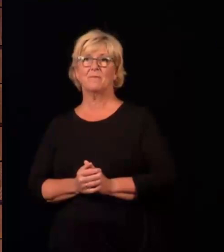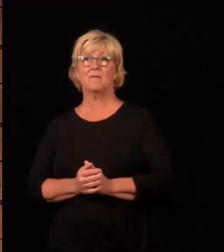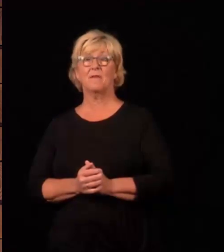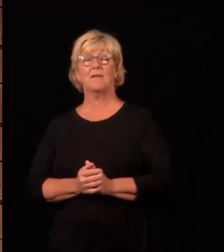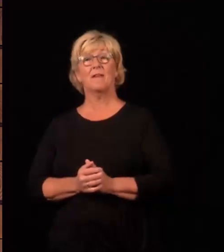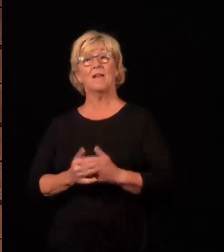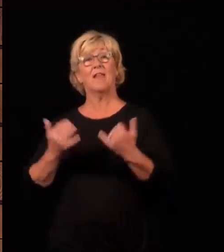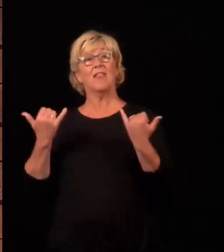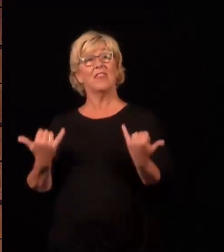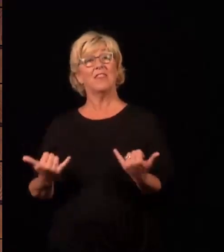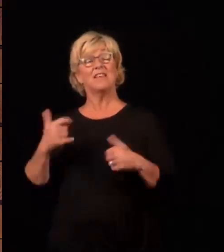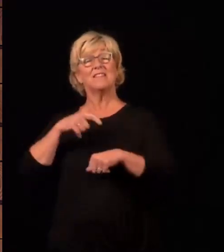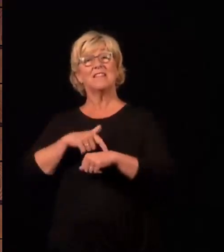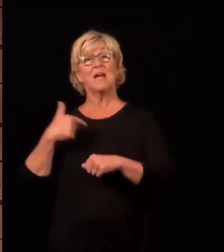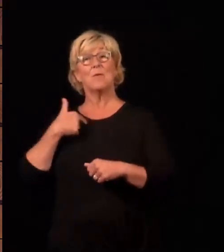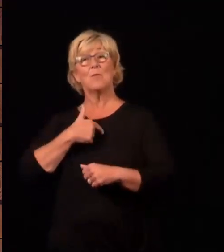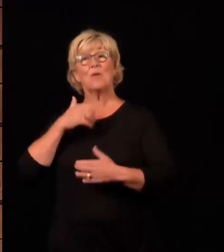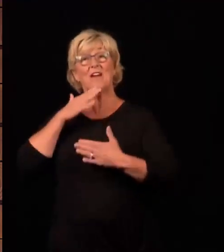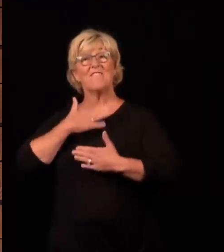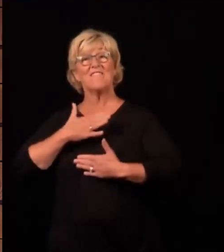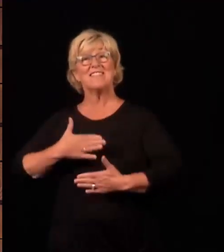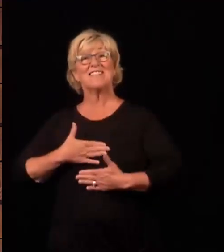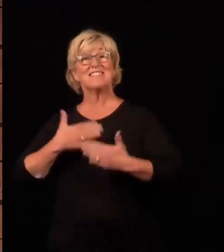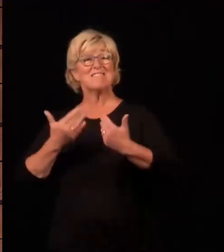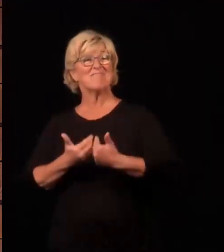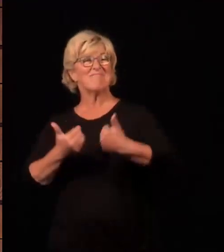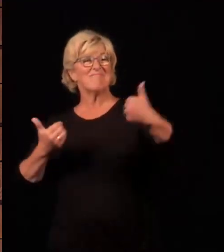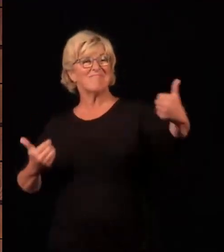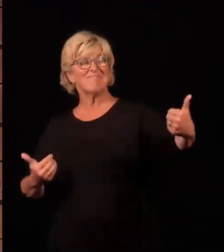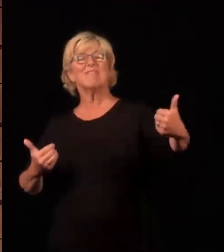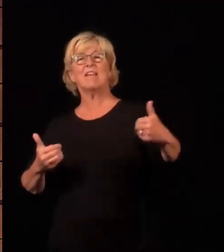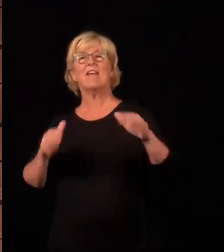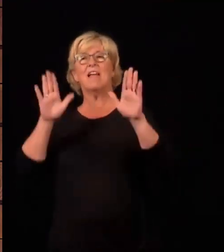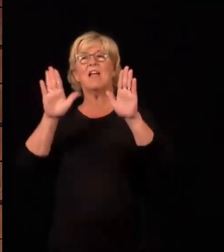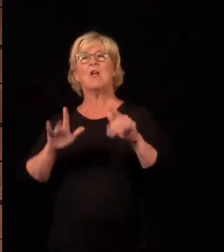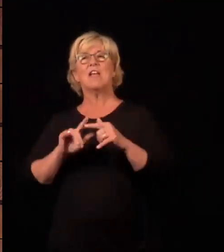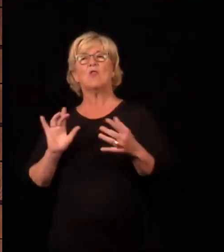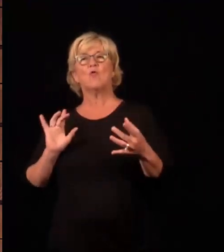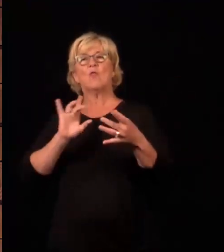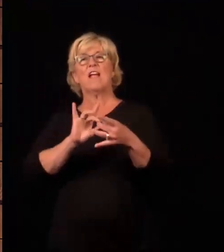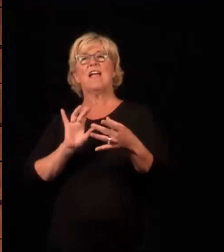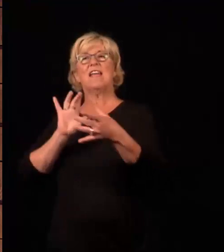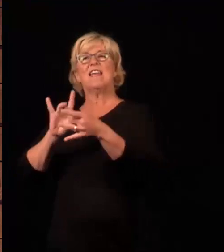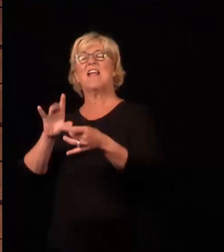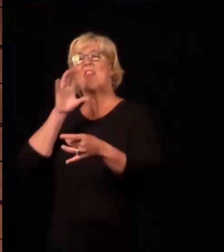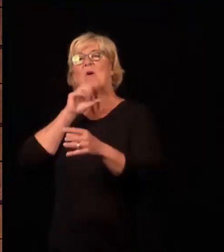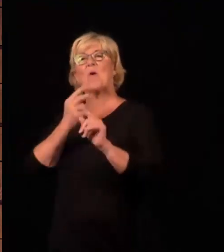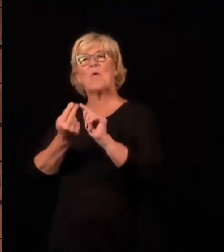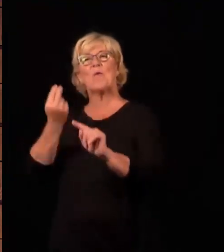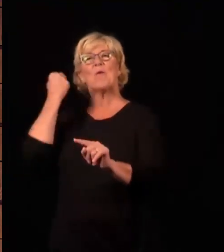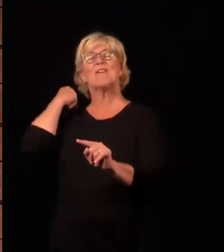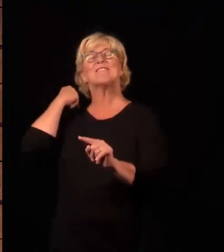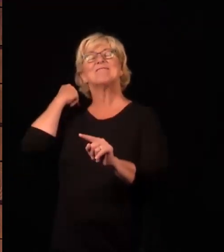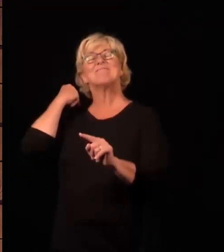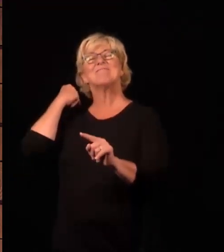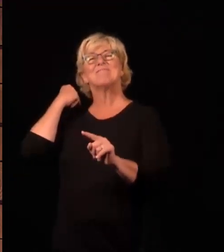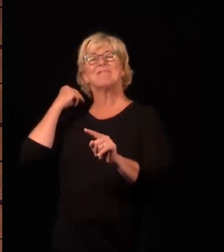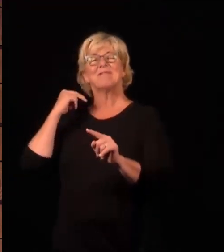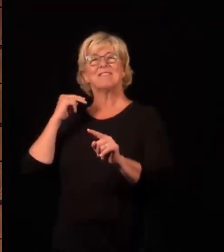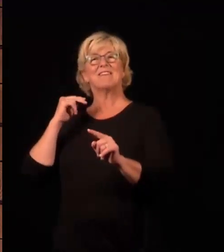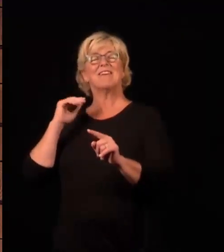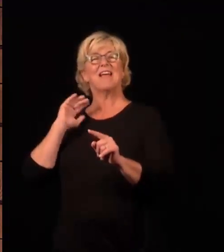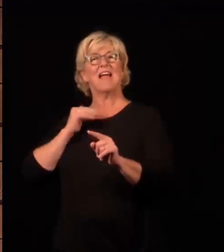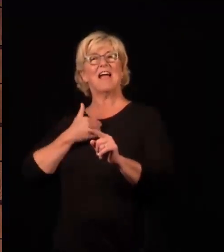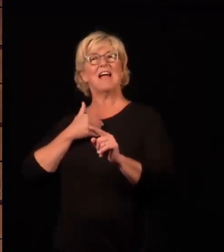In this time of being physically distant from one another, it's great to connect back together by reaching into